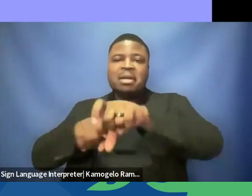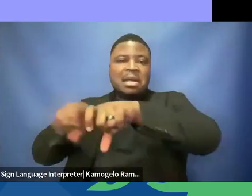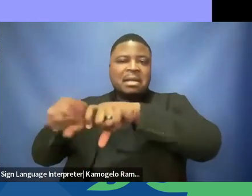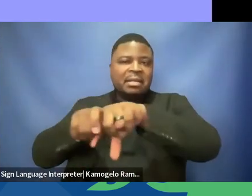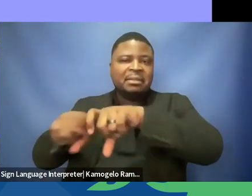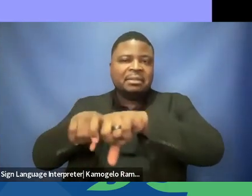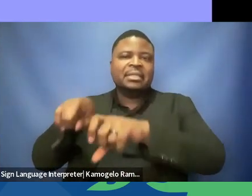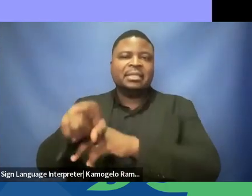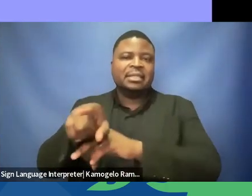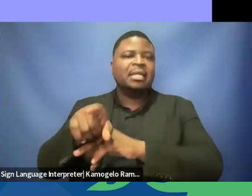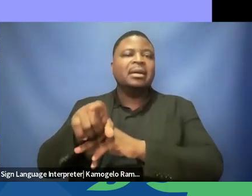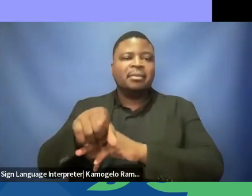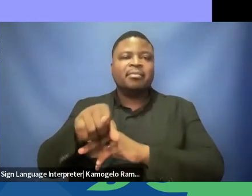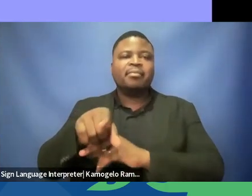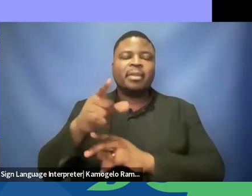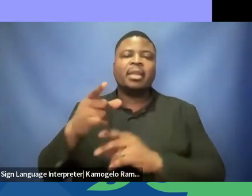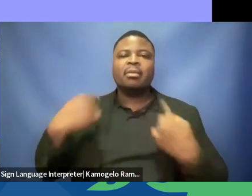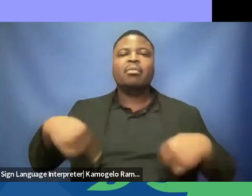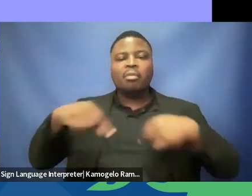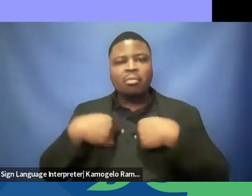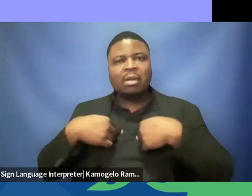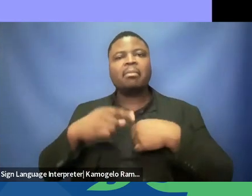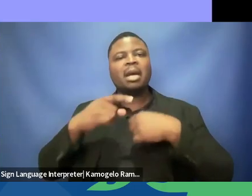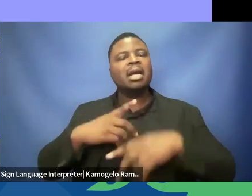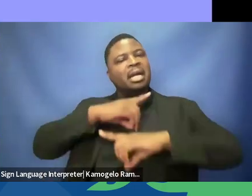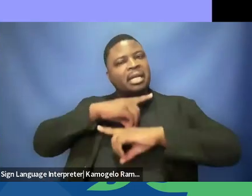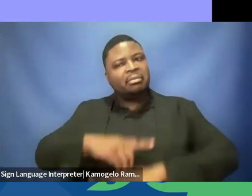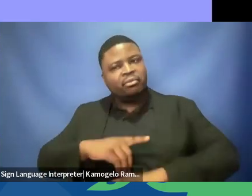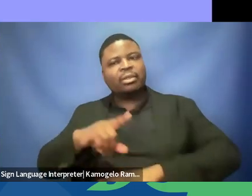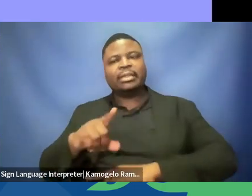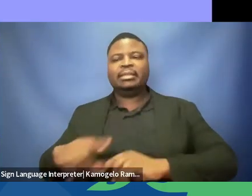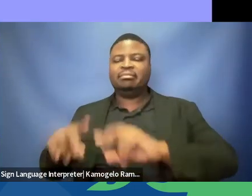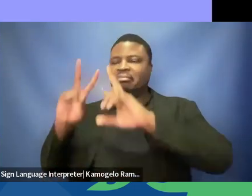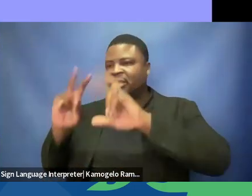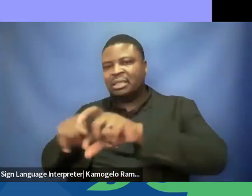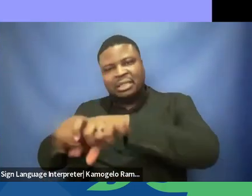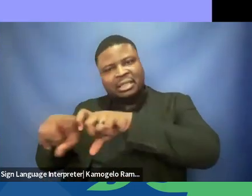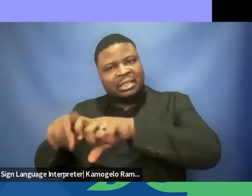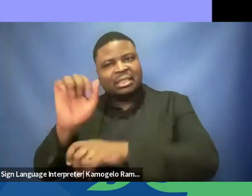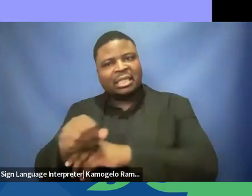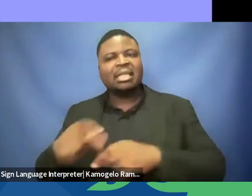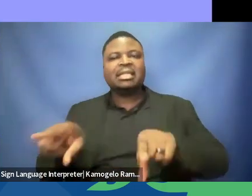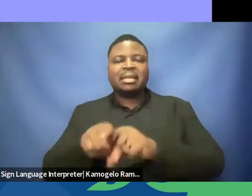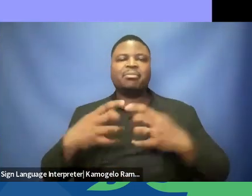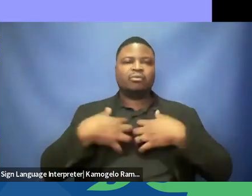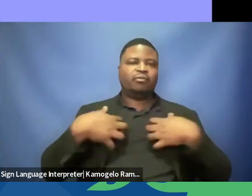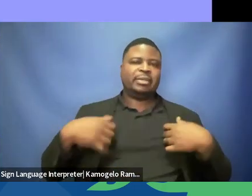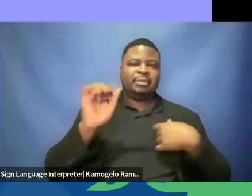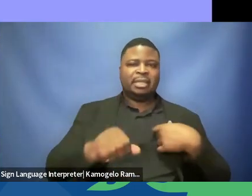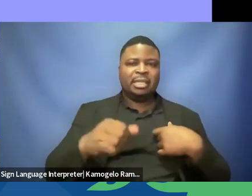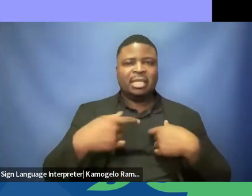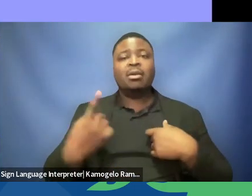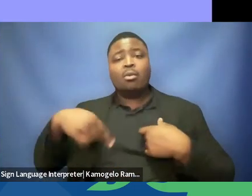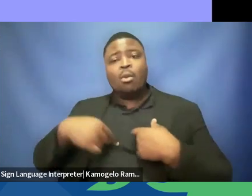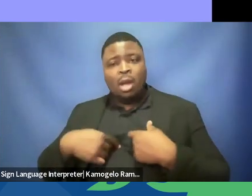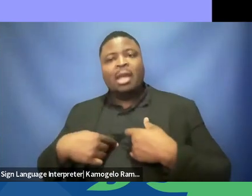with. We screen for depression and anxiety, and from there we are able to arrest in case there is